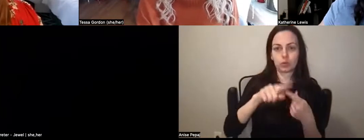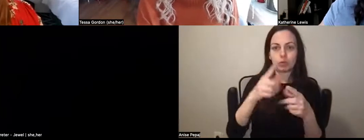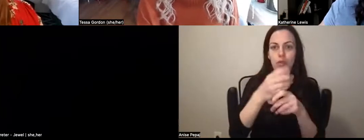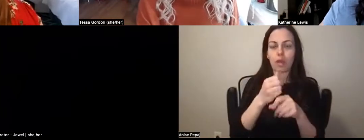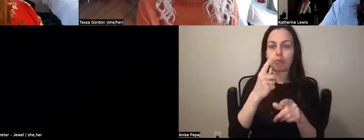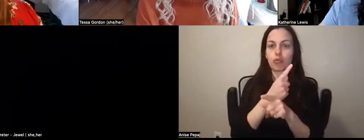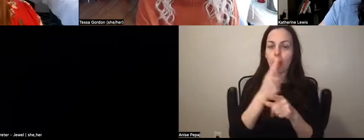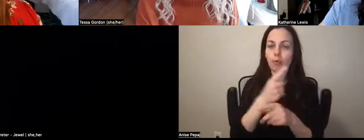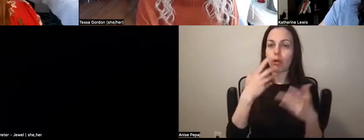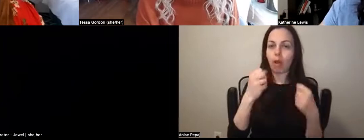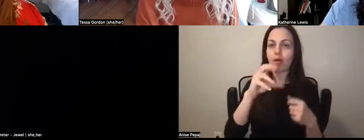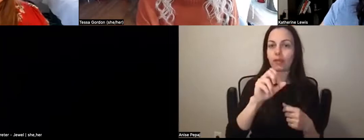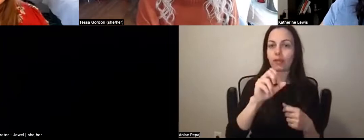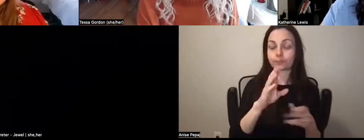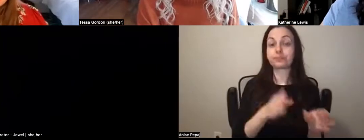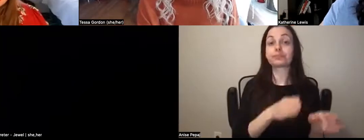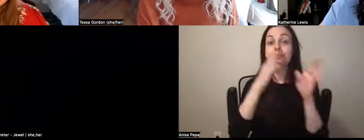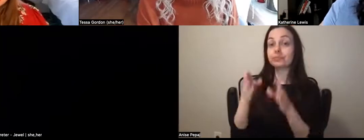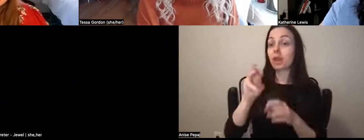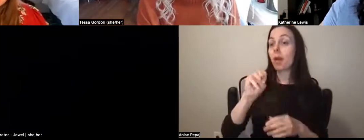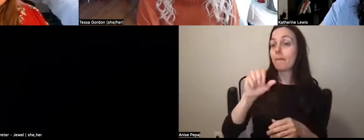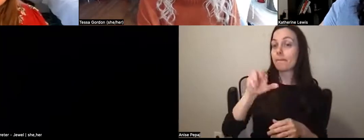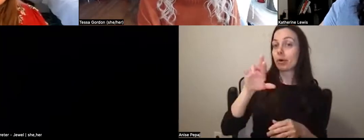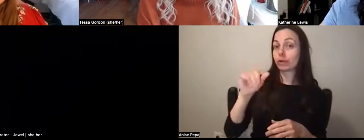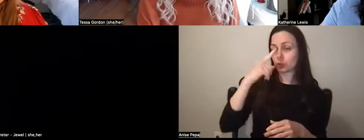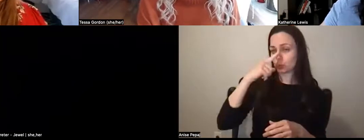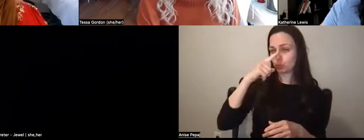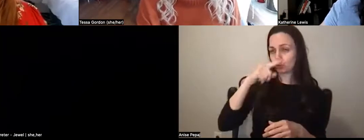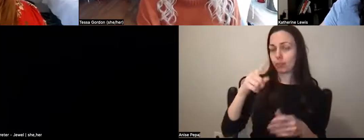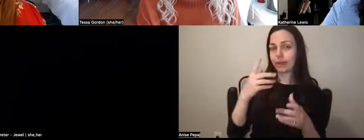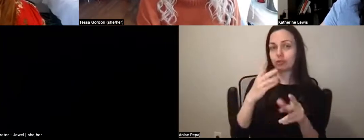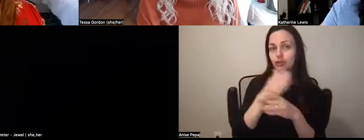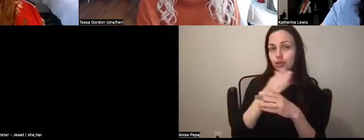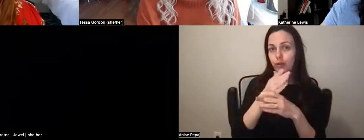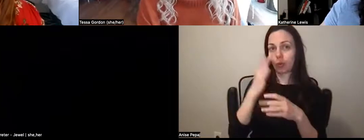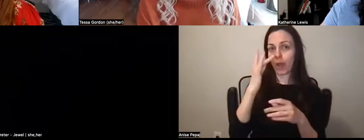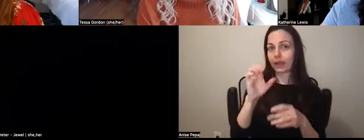Thank you so much for that. Maria, can you introduce yourself and share why health equity is so important to you?